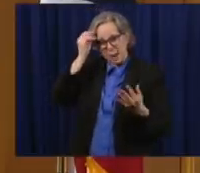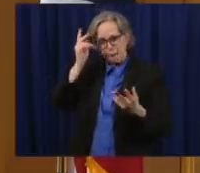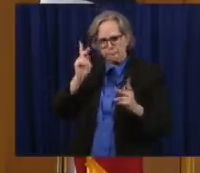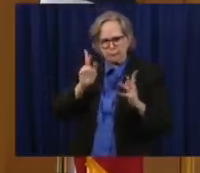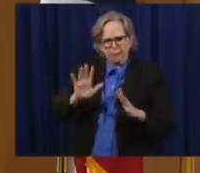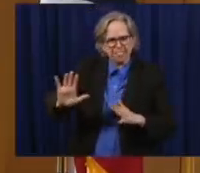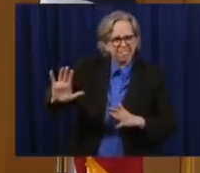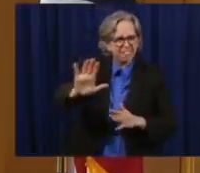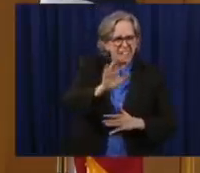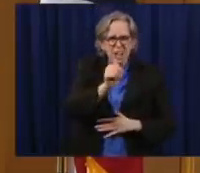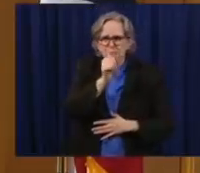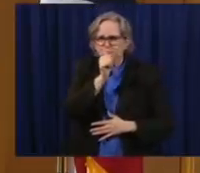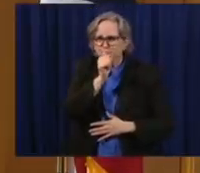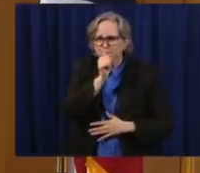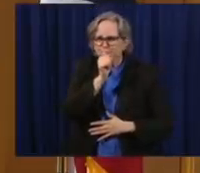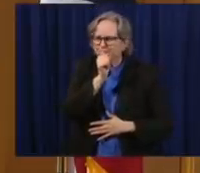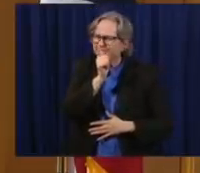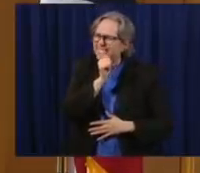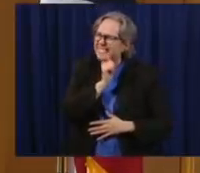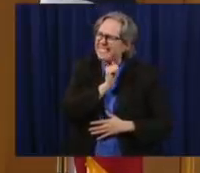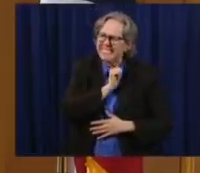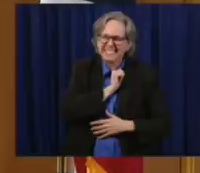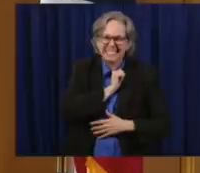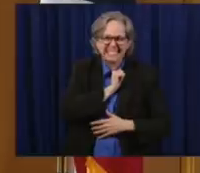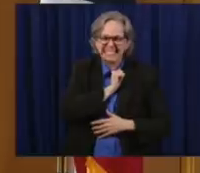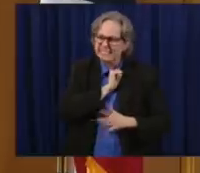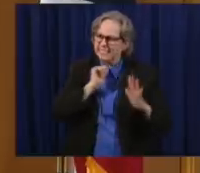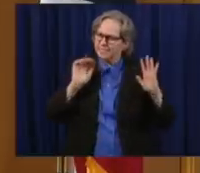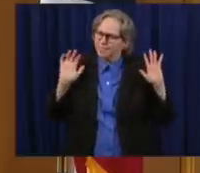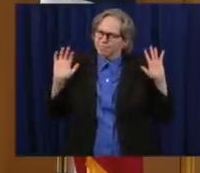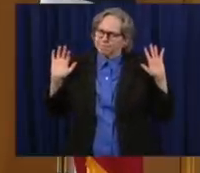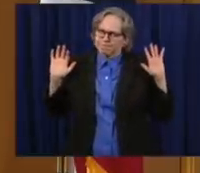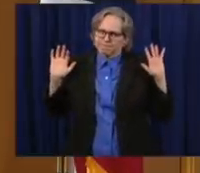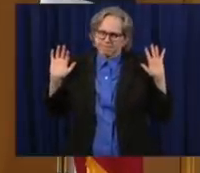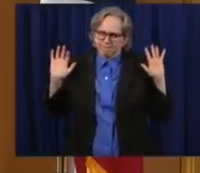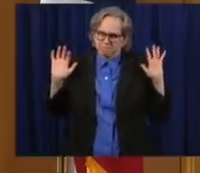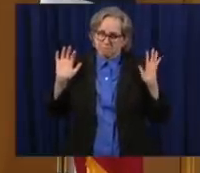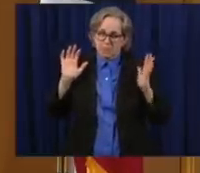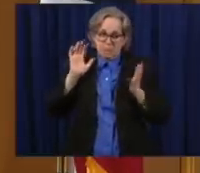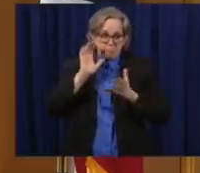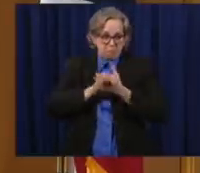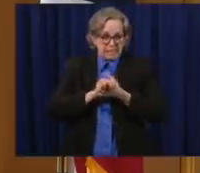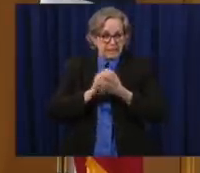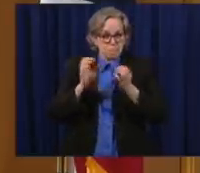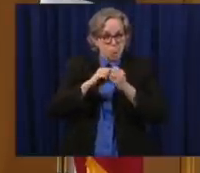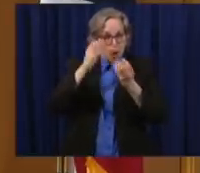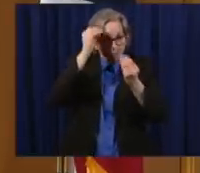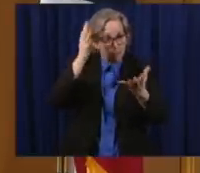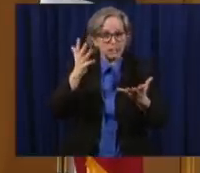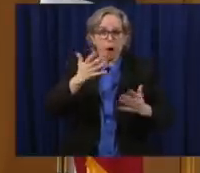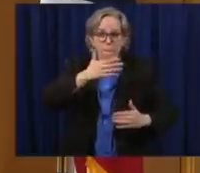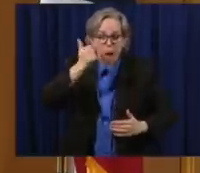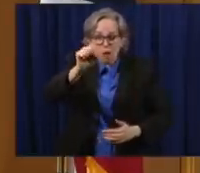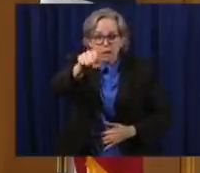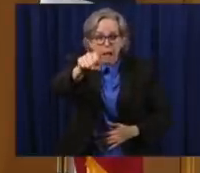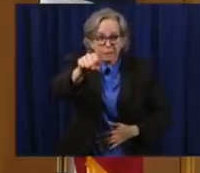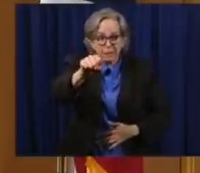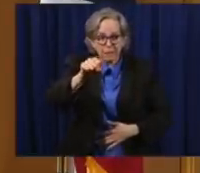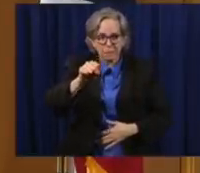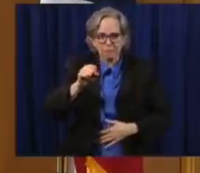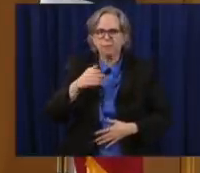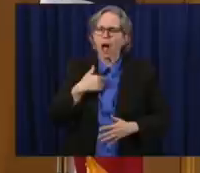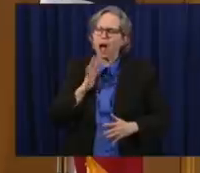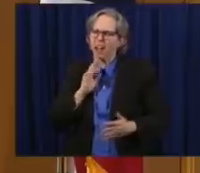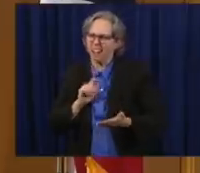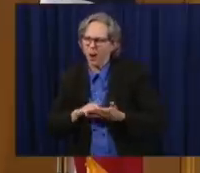In general, I firmly believe that more information out is better. I owe you an answer. We'll have you an answer on